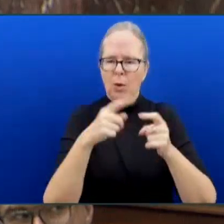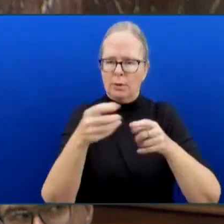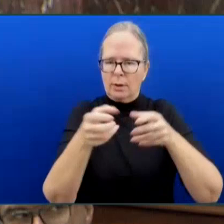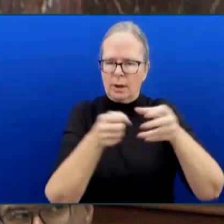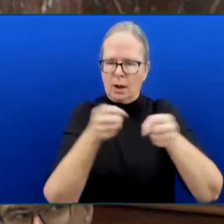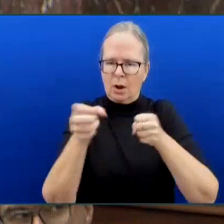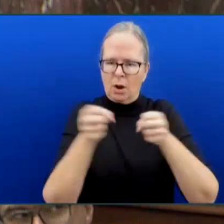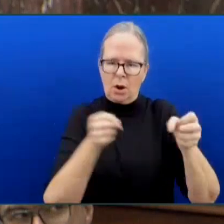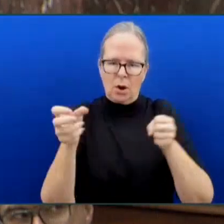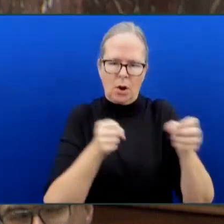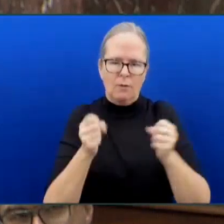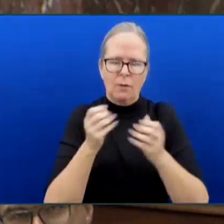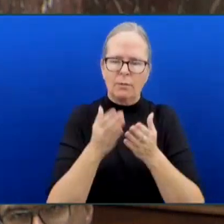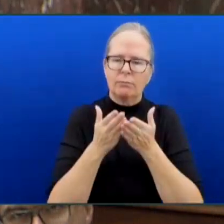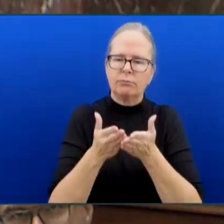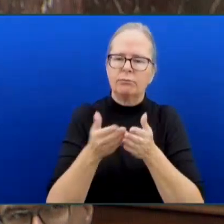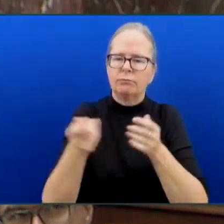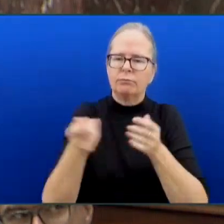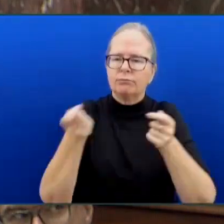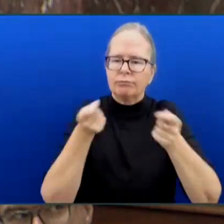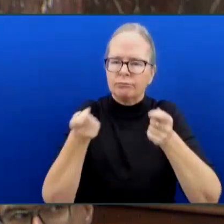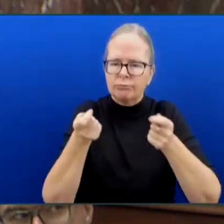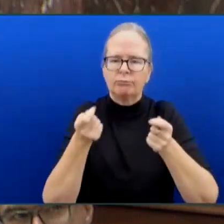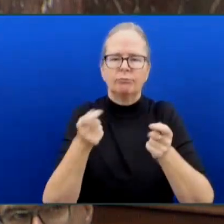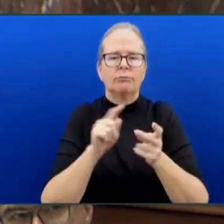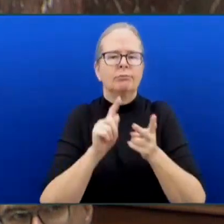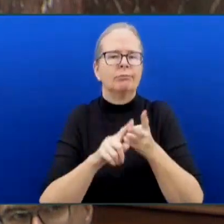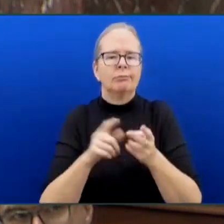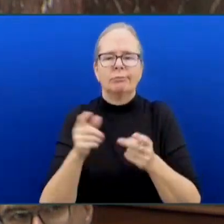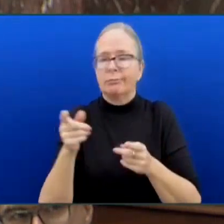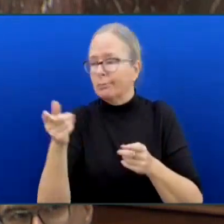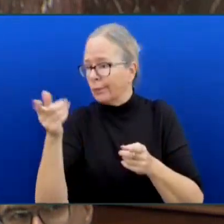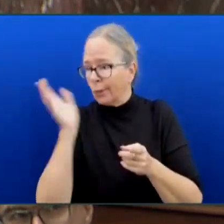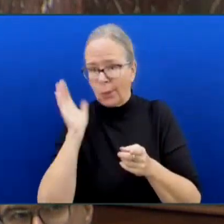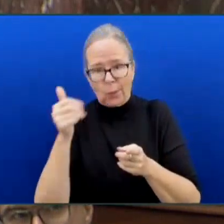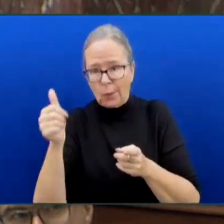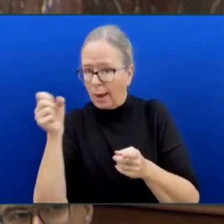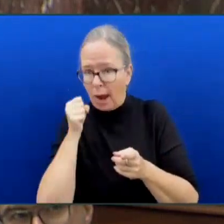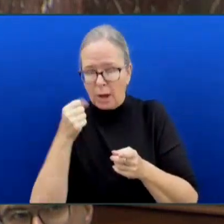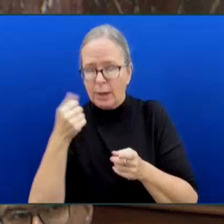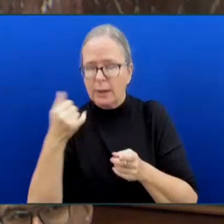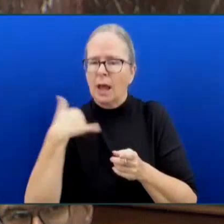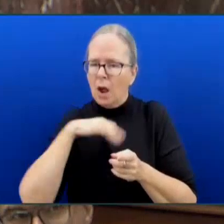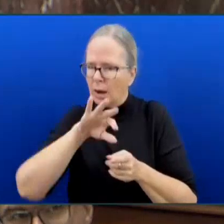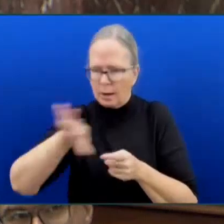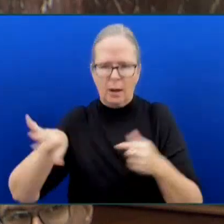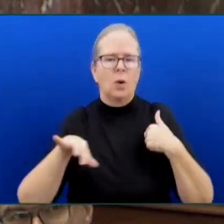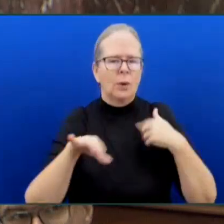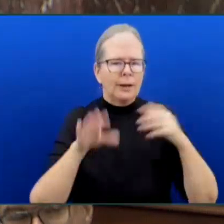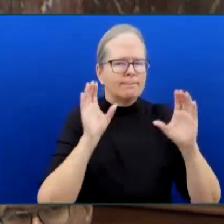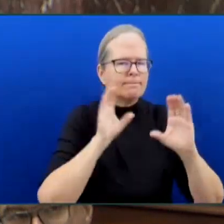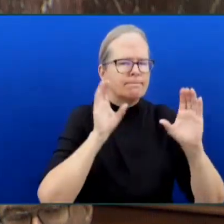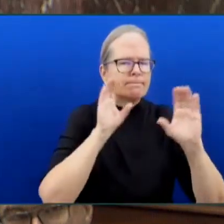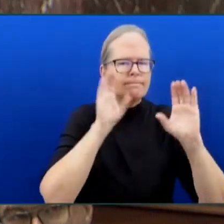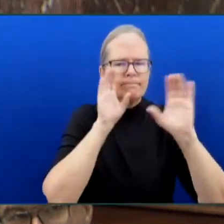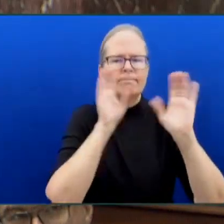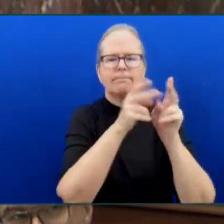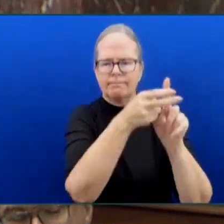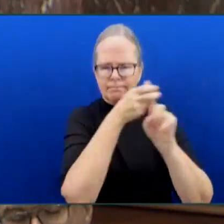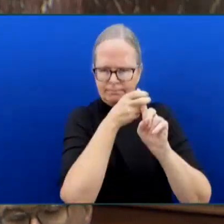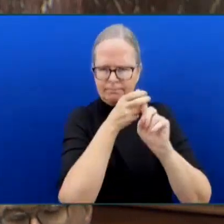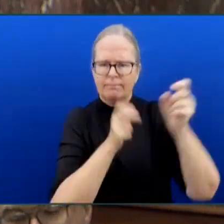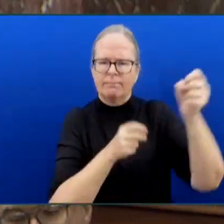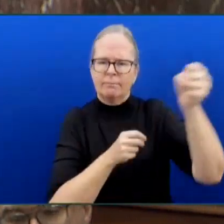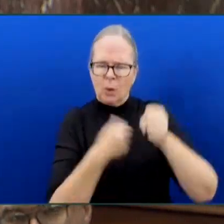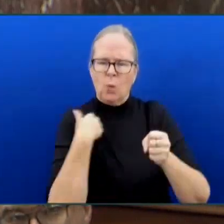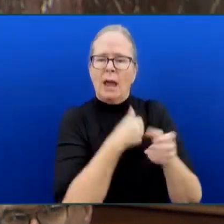that weren't done under that side of the house. We're going to do it. We're going to invest in the company. It's happening now. And if people want to look to that side of the house for